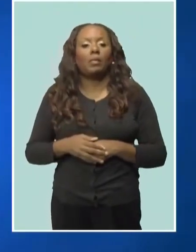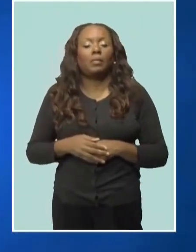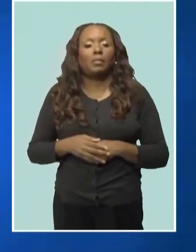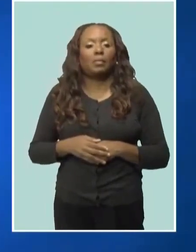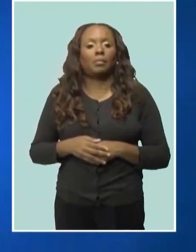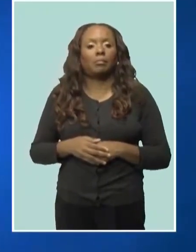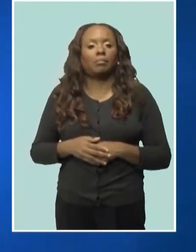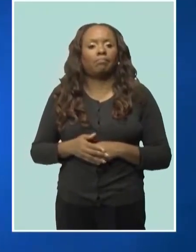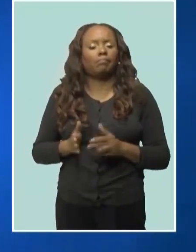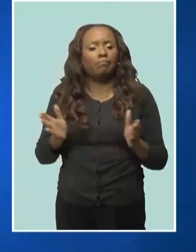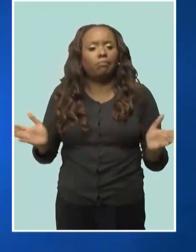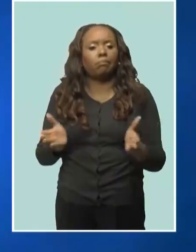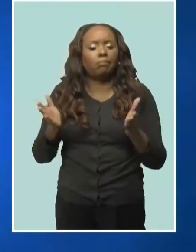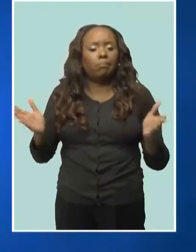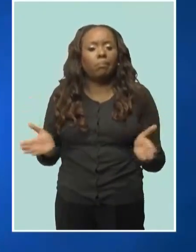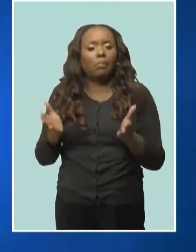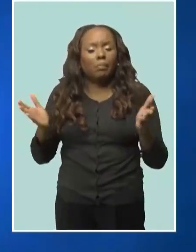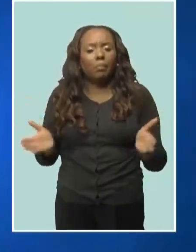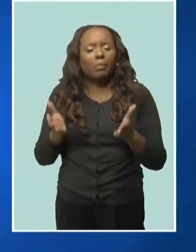for